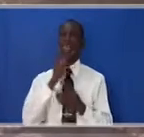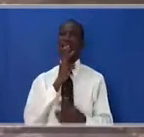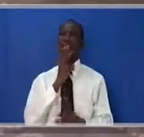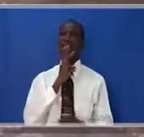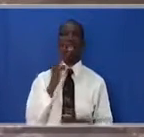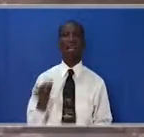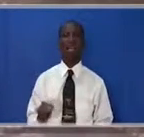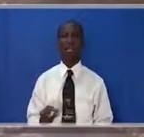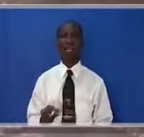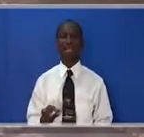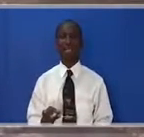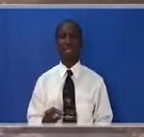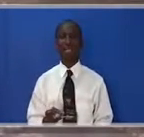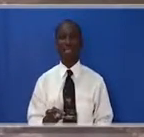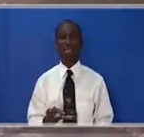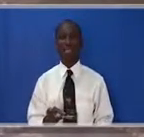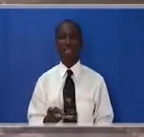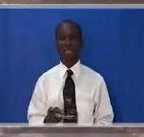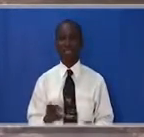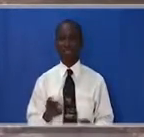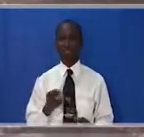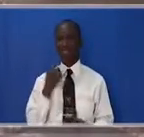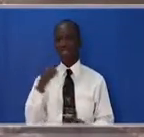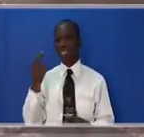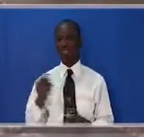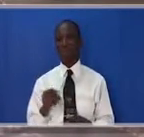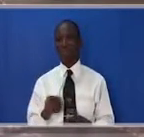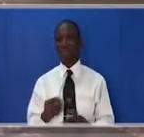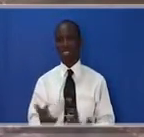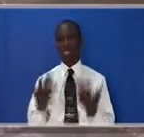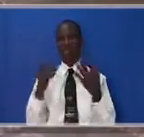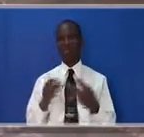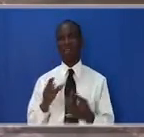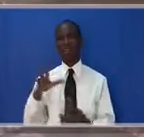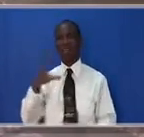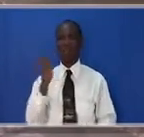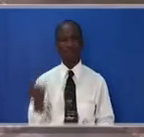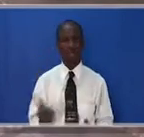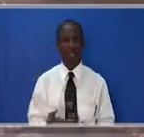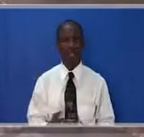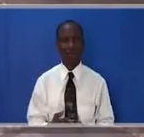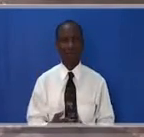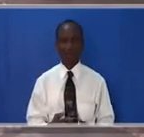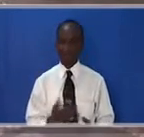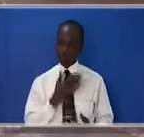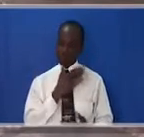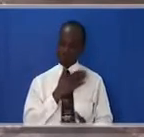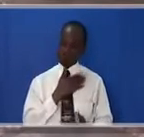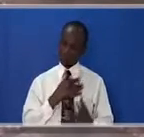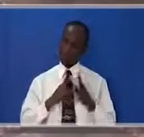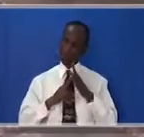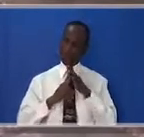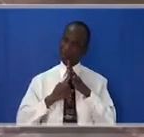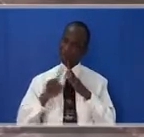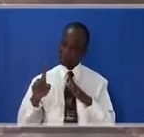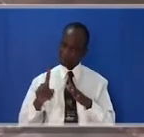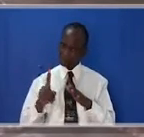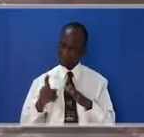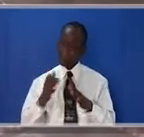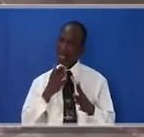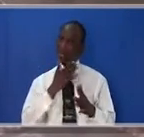who ask you to go and sacrifice 500 Ghana cedis, you should escape for your life. Glory be to God that